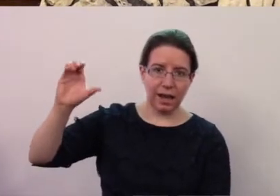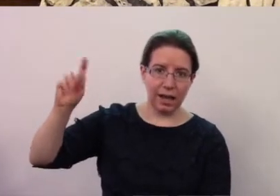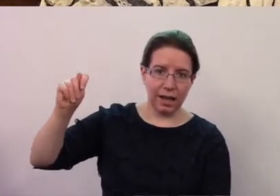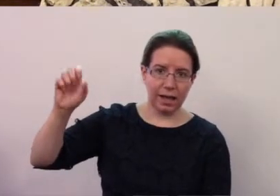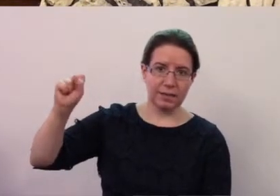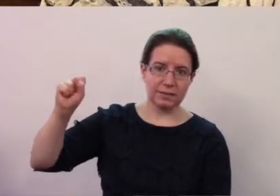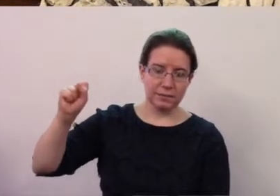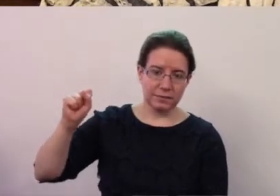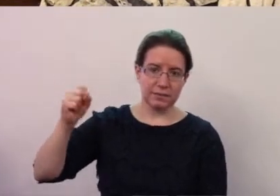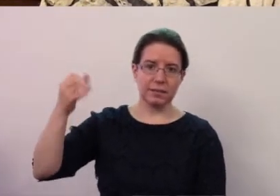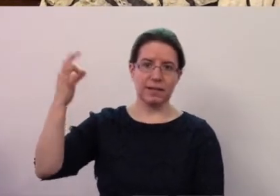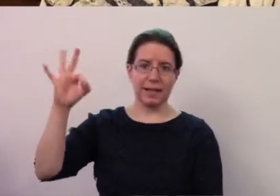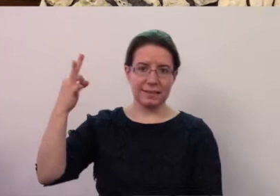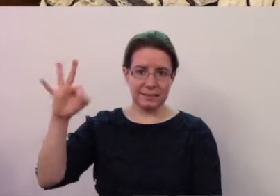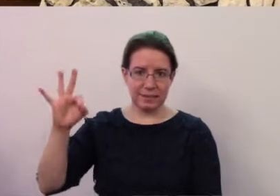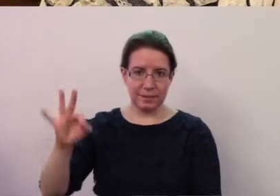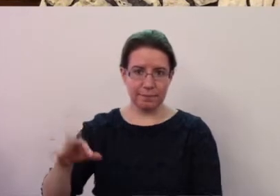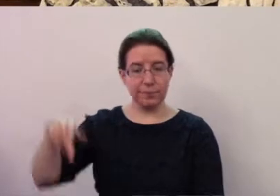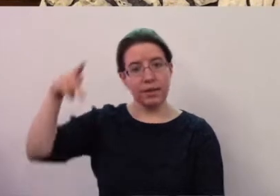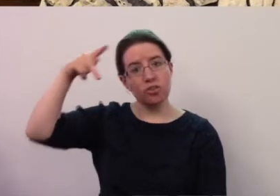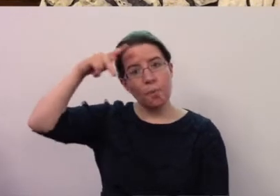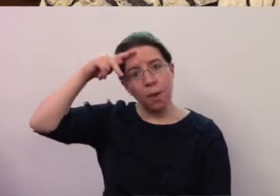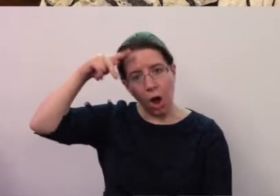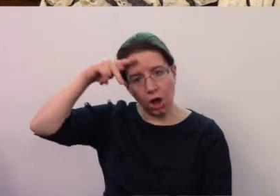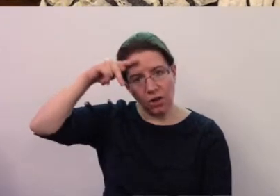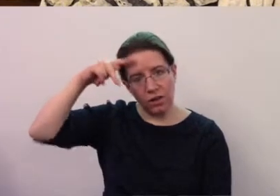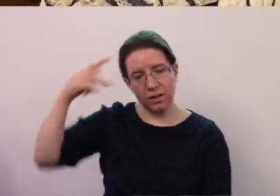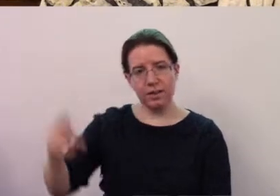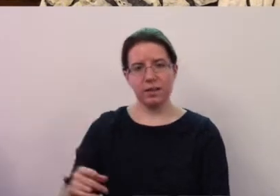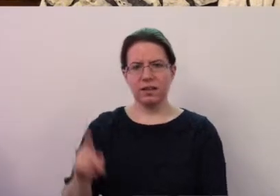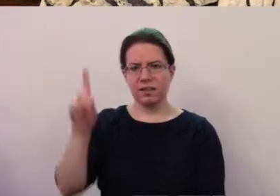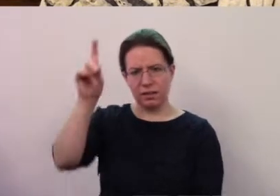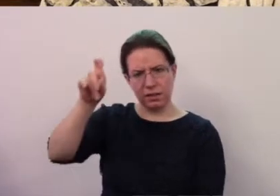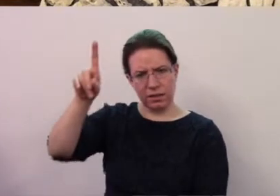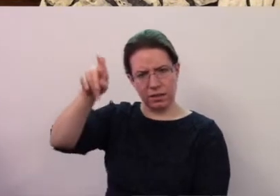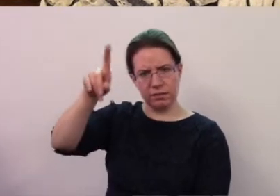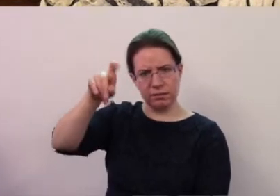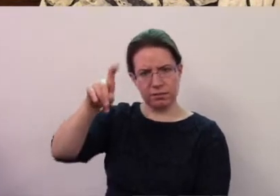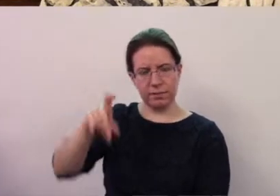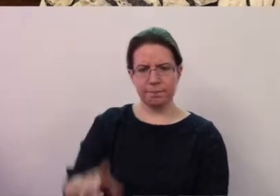you received the Holy Ghost since you believed?